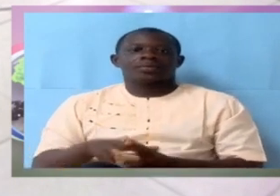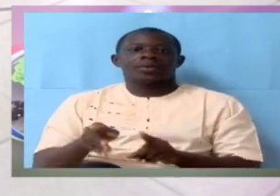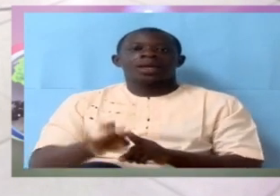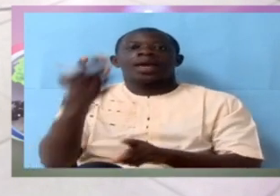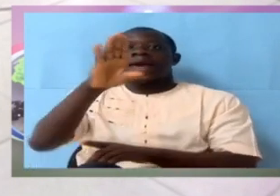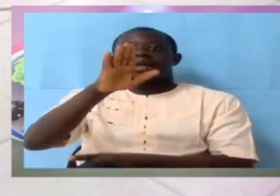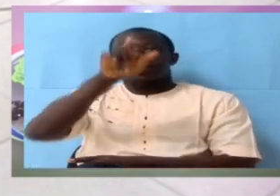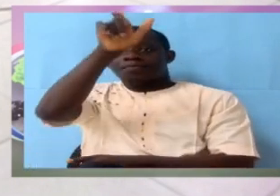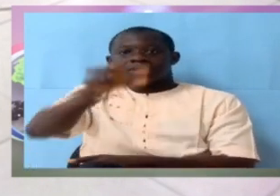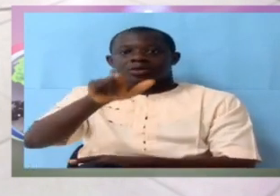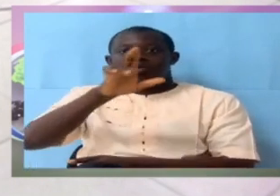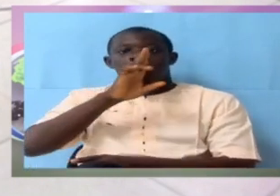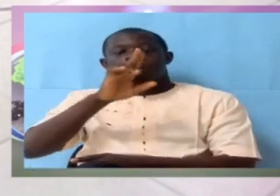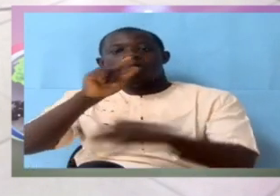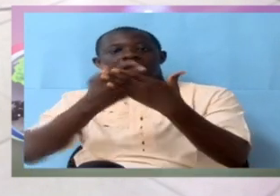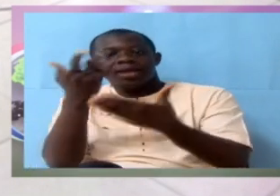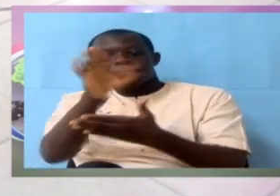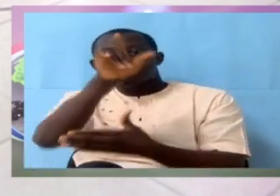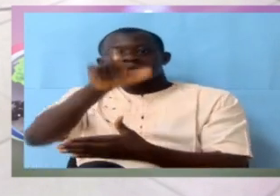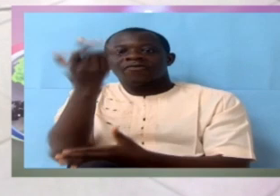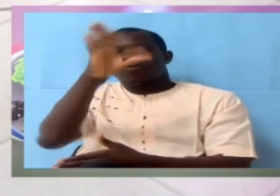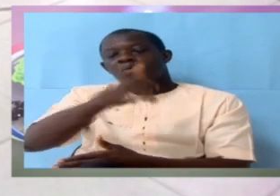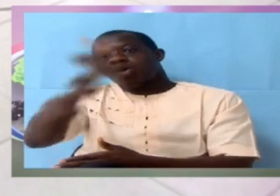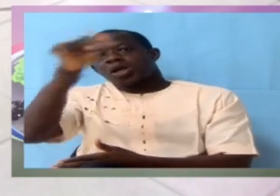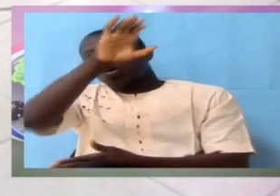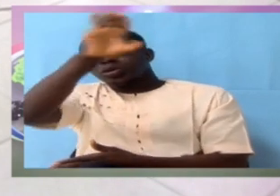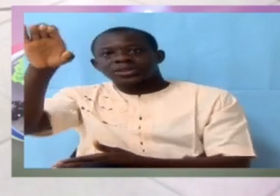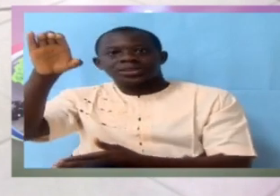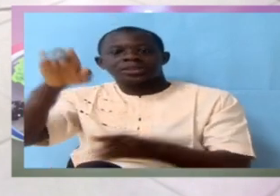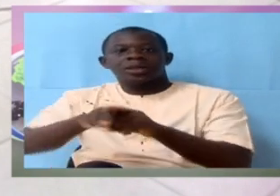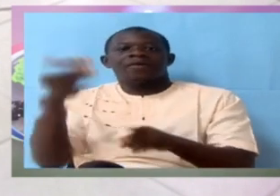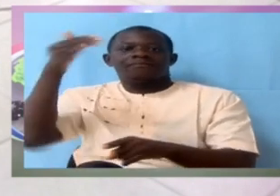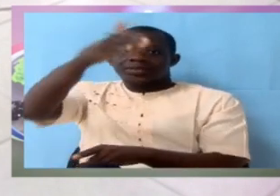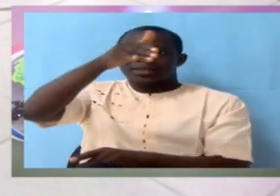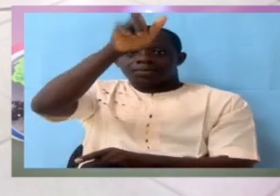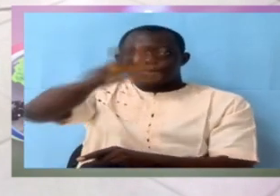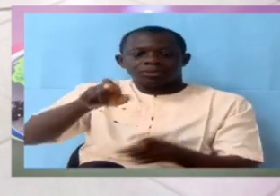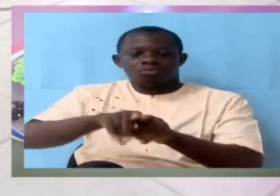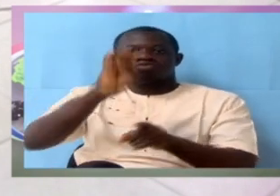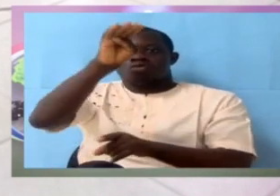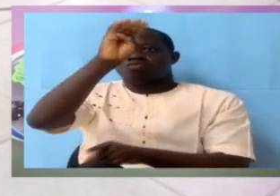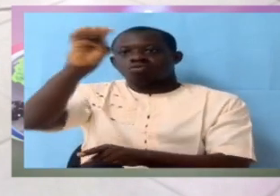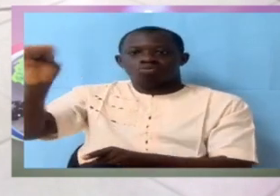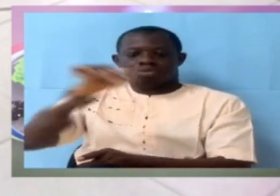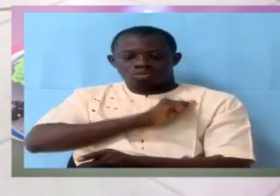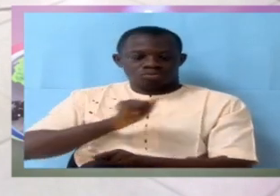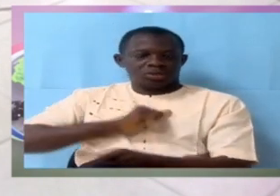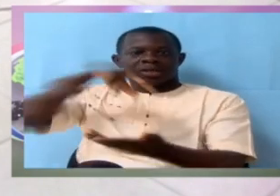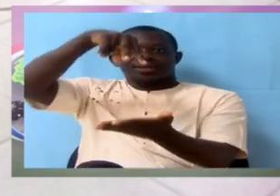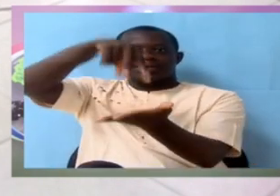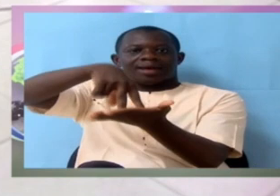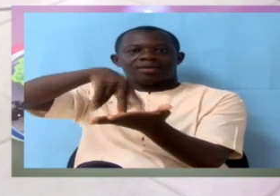Any stranger or foreigner that comes to visit him, he will call us and parade us in that person's